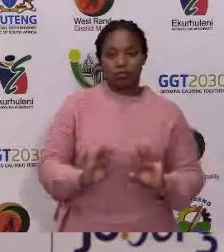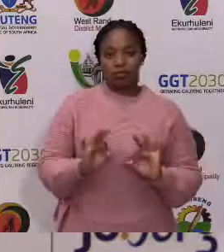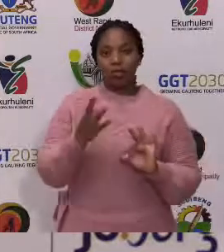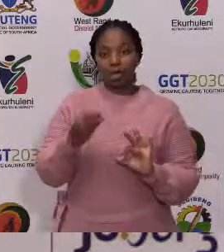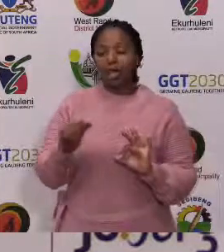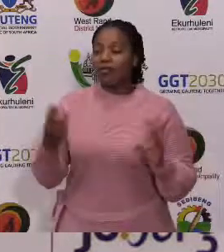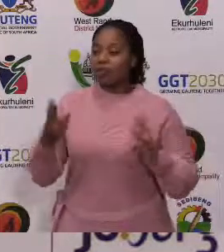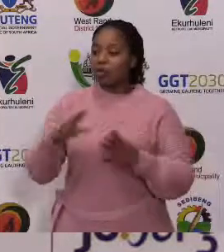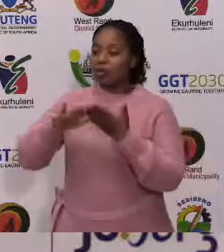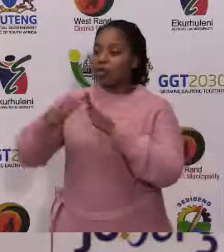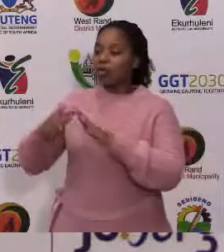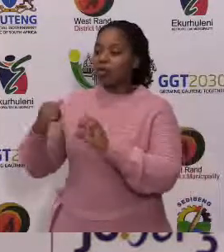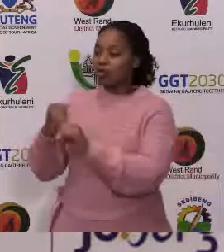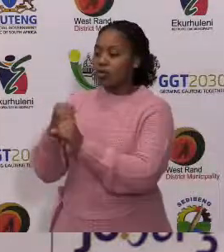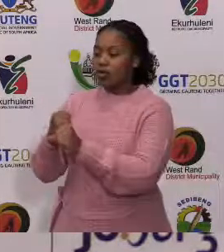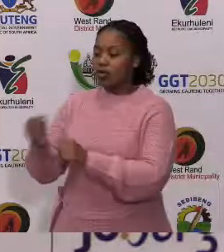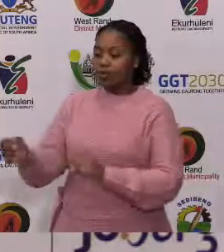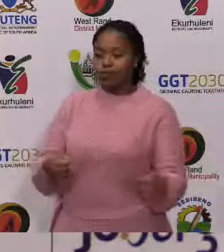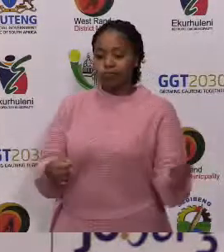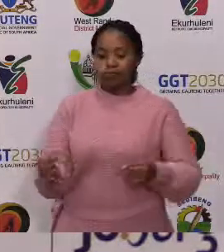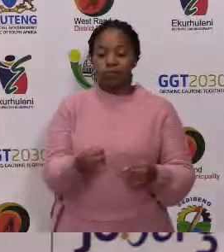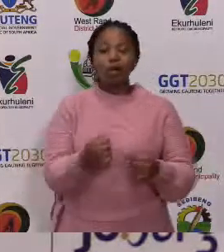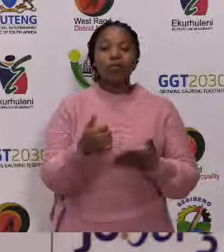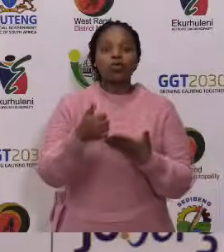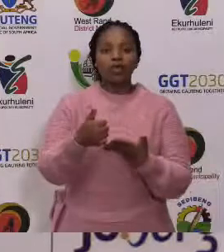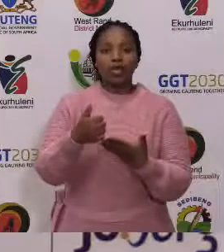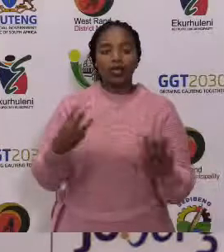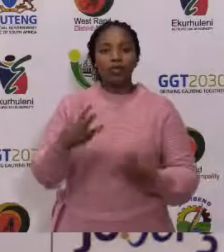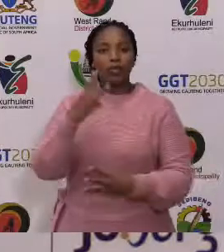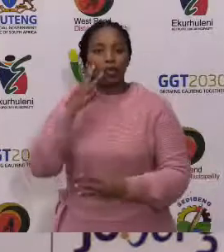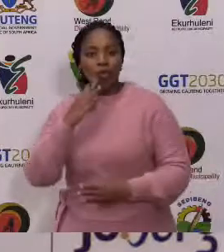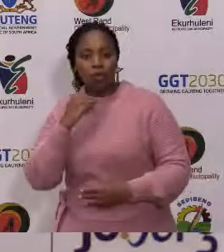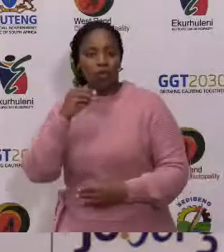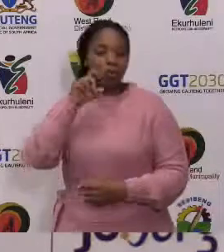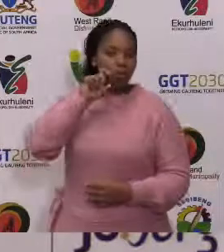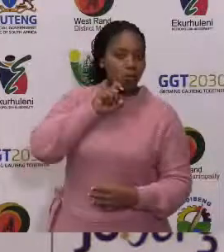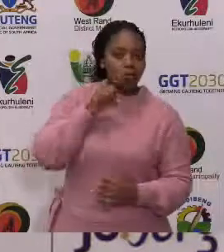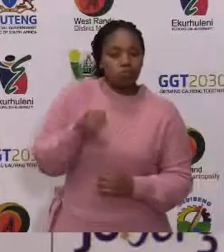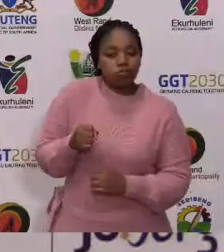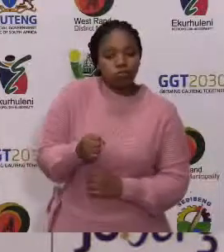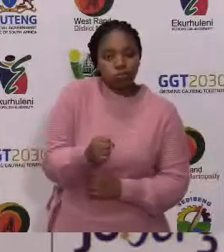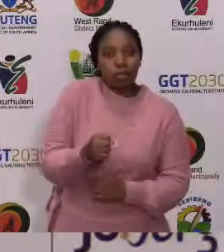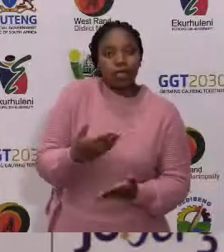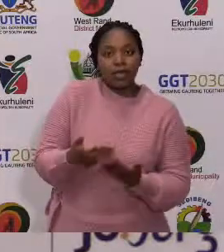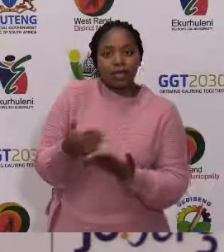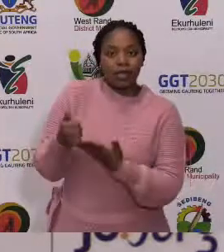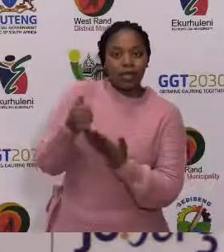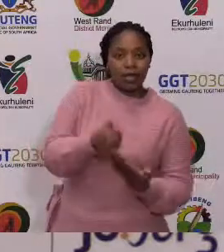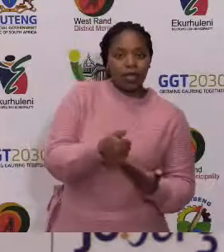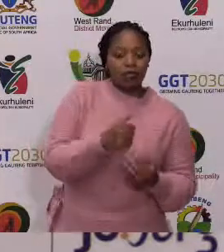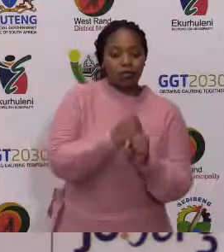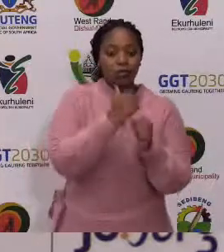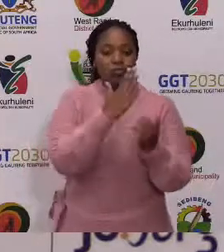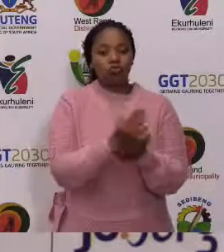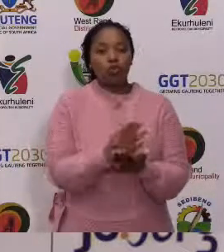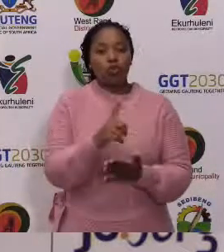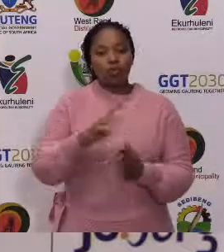workers across the province to assist the elderly in their homes and other settings to ensure that we register